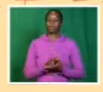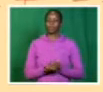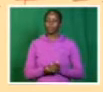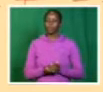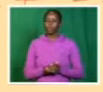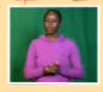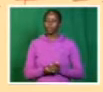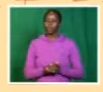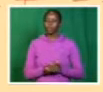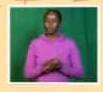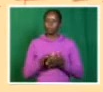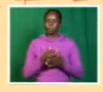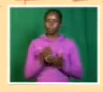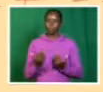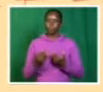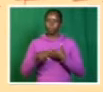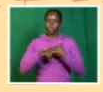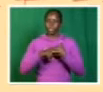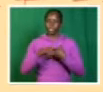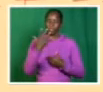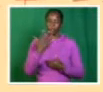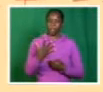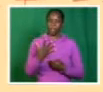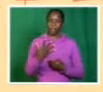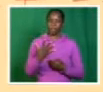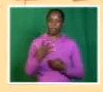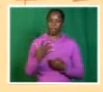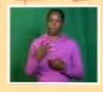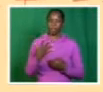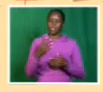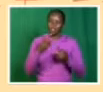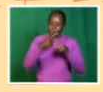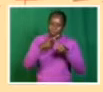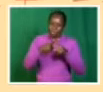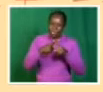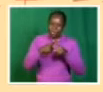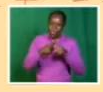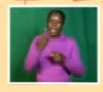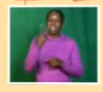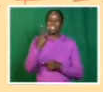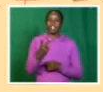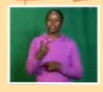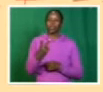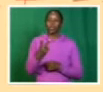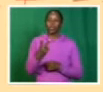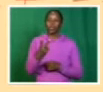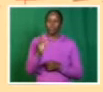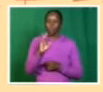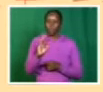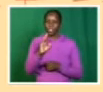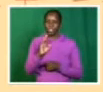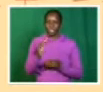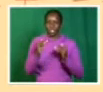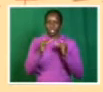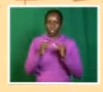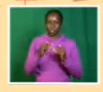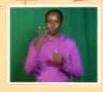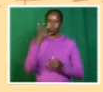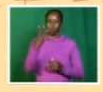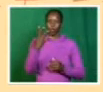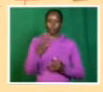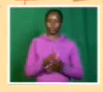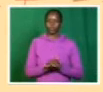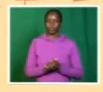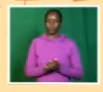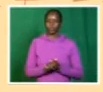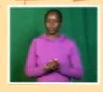in our case is -5. When you multiply those 2 factors, they'll give you a 4. Okay, you will see